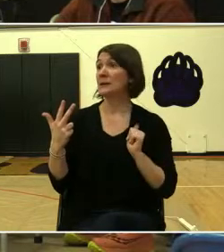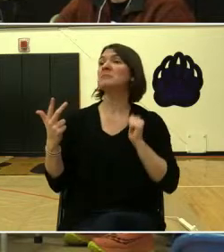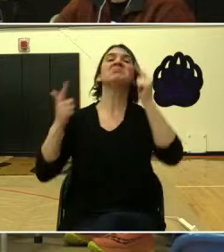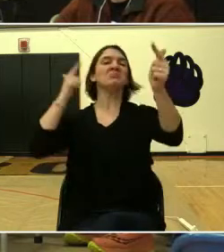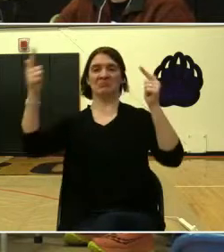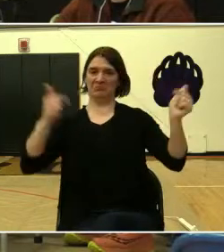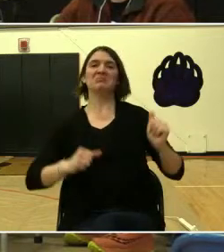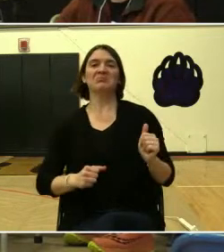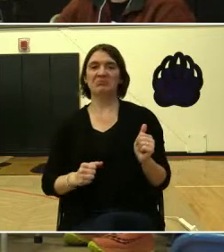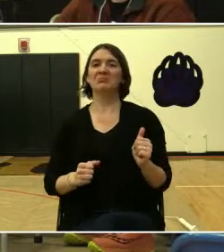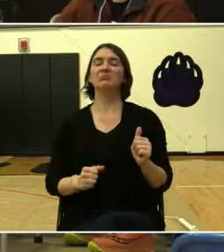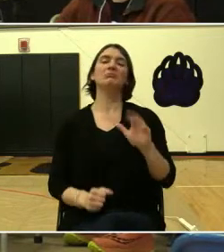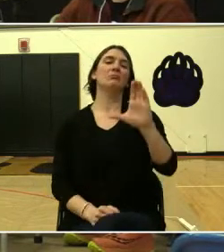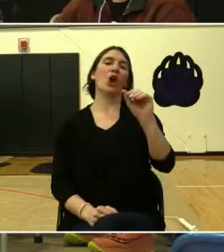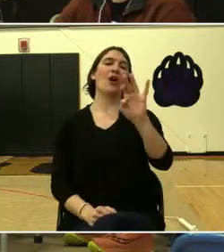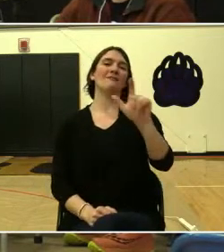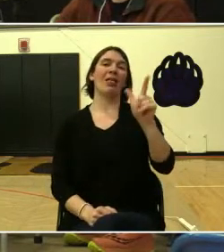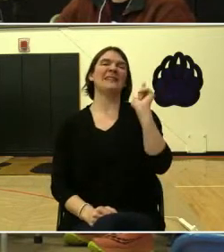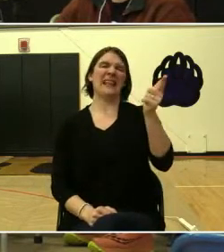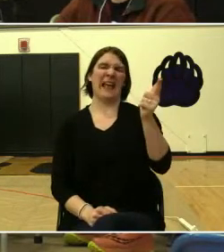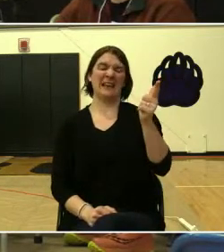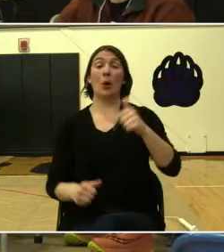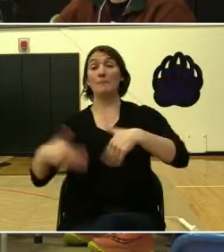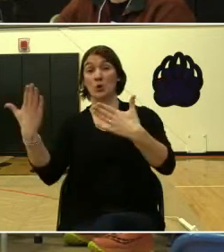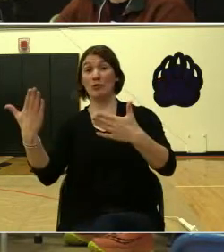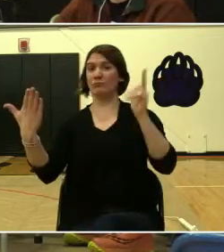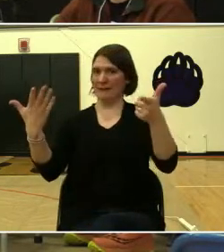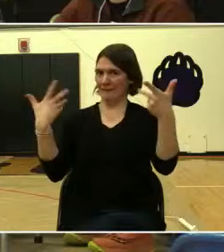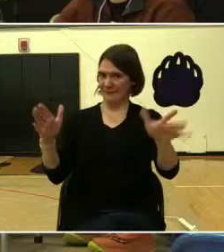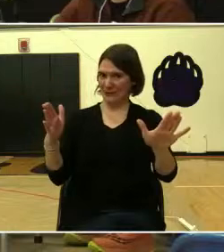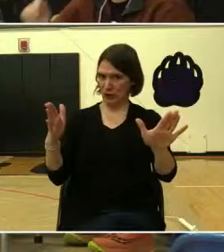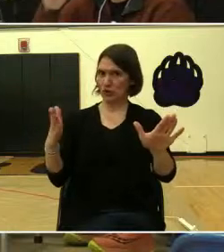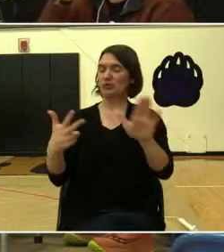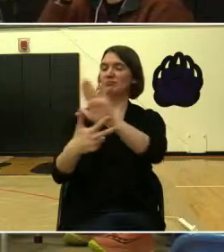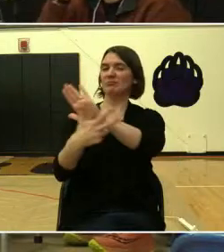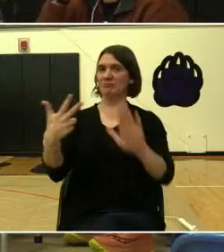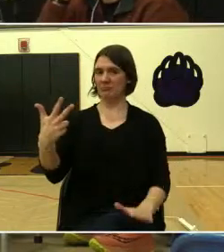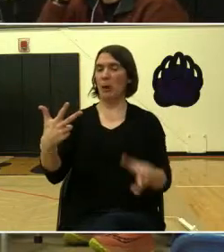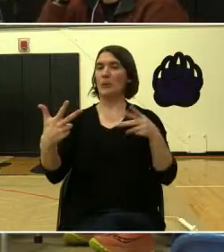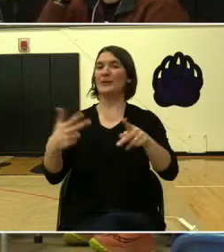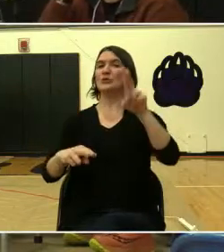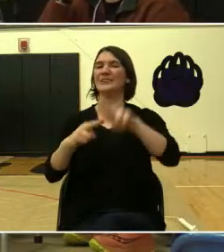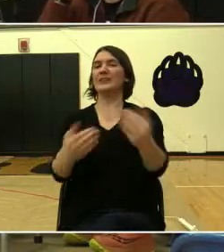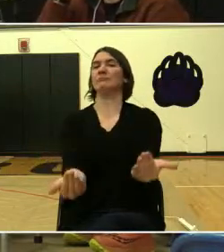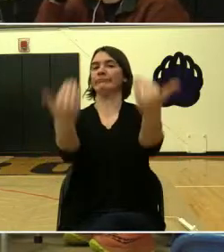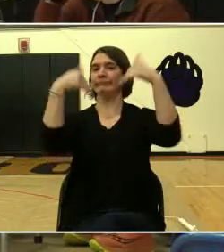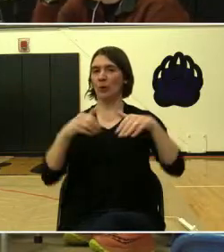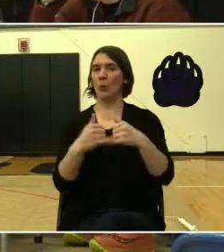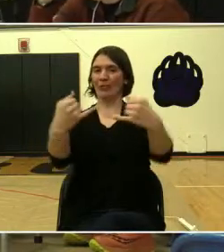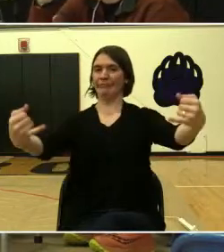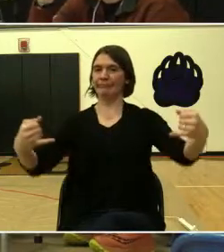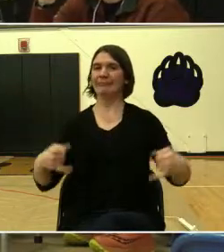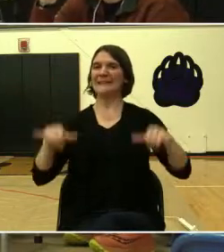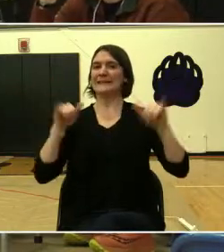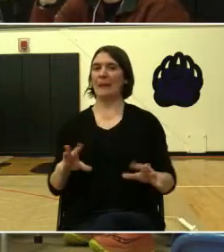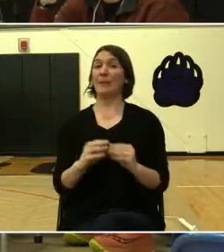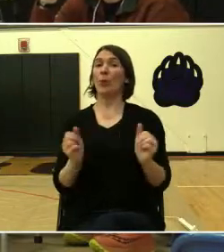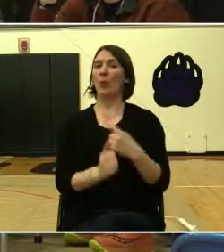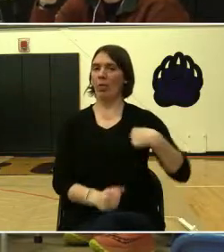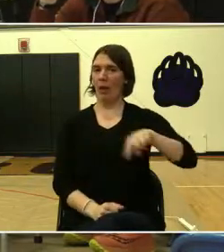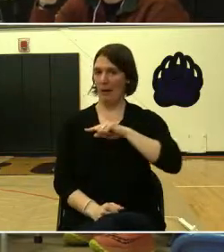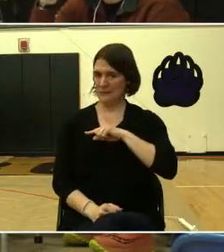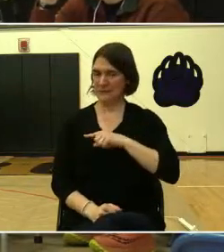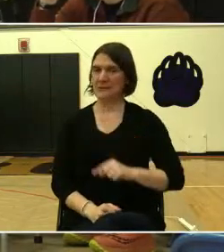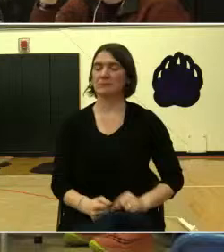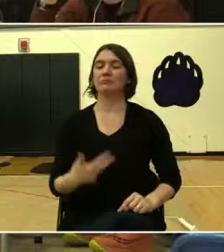second Mr Carville seconds it's been moved and seconded that the following persons be authorized to remain in the meeting with the select board and